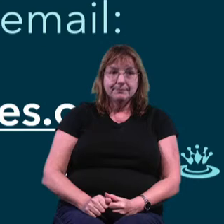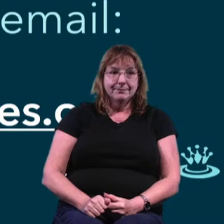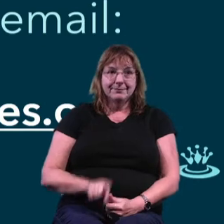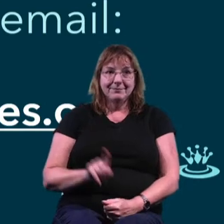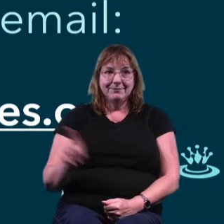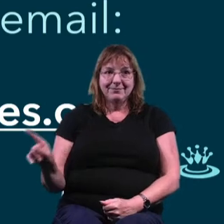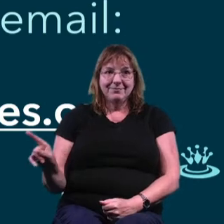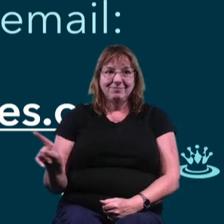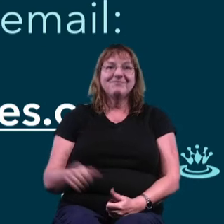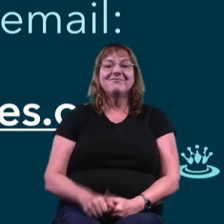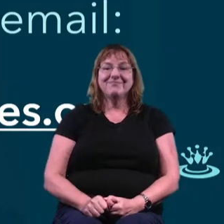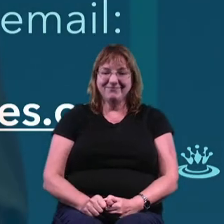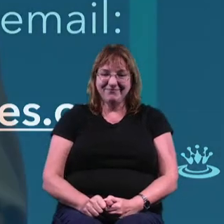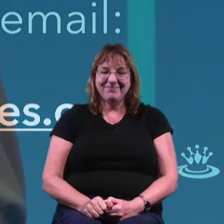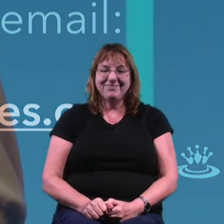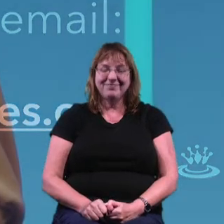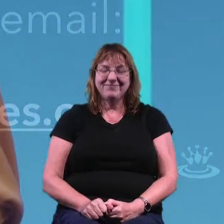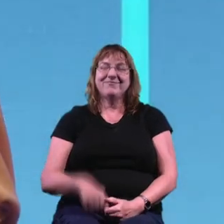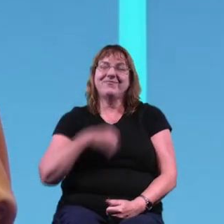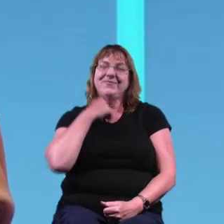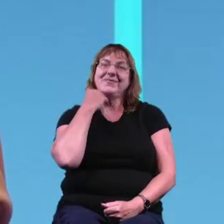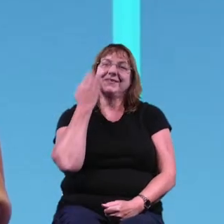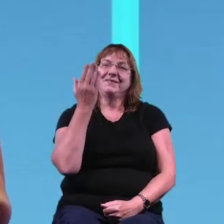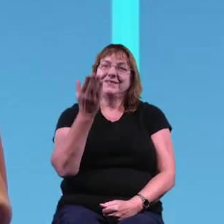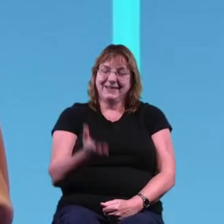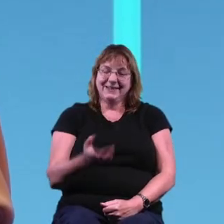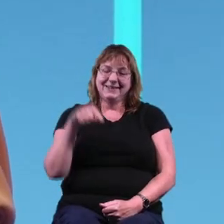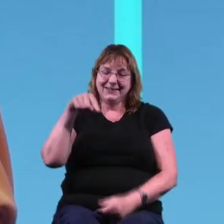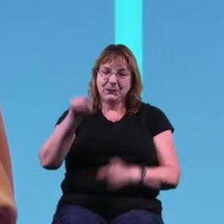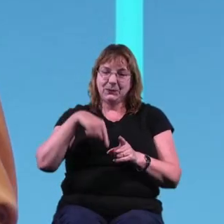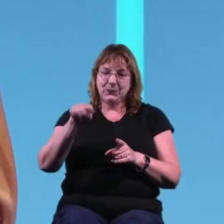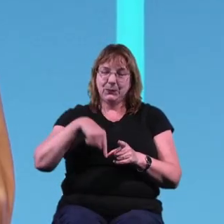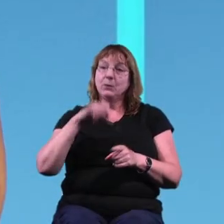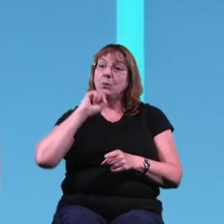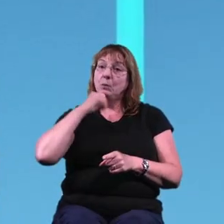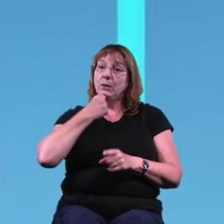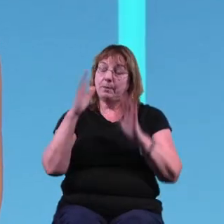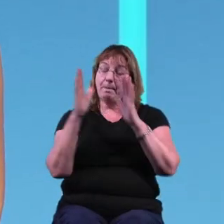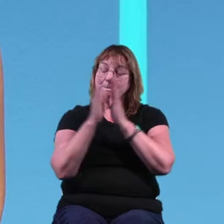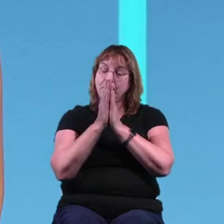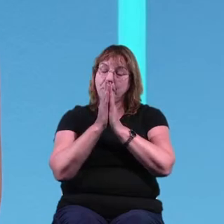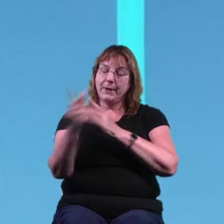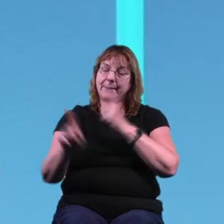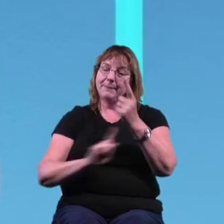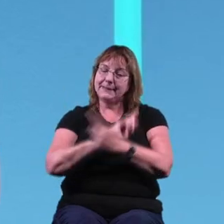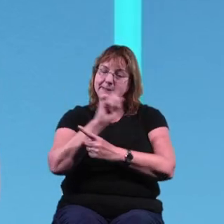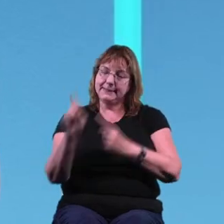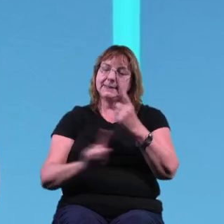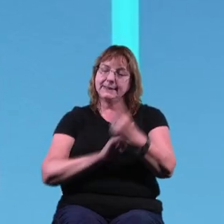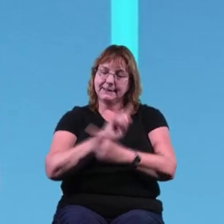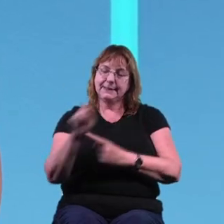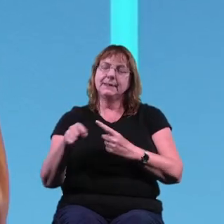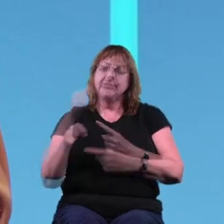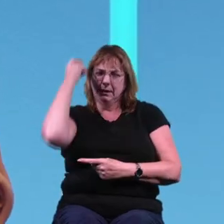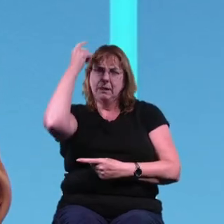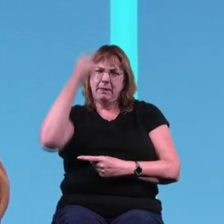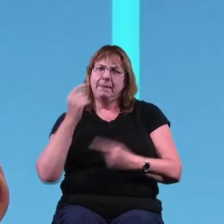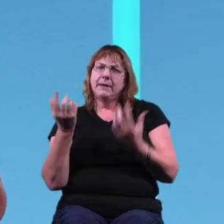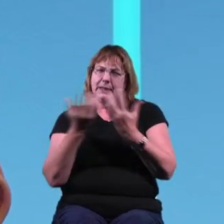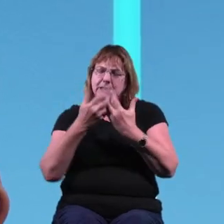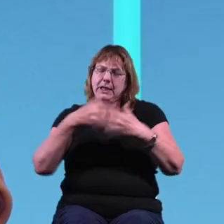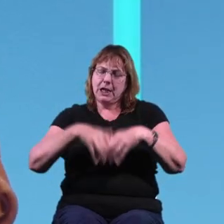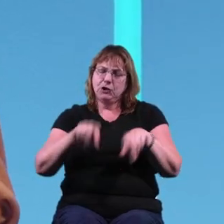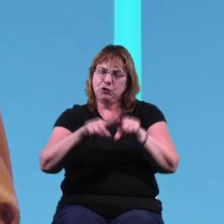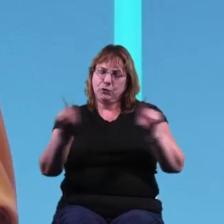then also, every day this week, we're going to be having a prayer meeting, which I believe is the engine room to the Keswick Convention. And that's